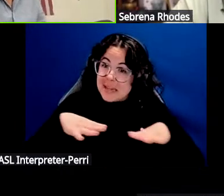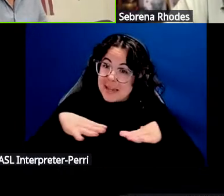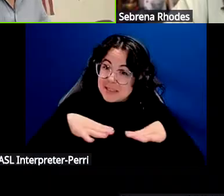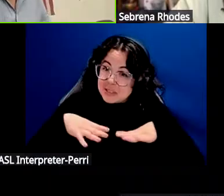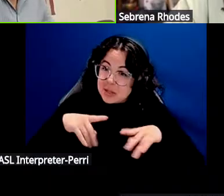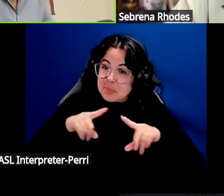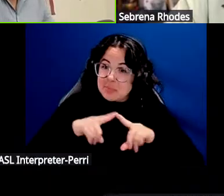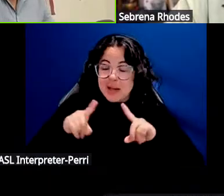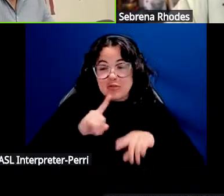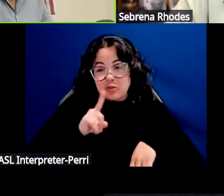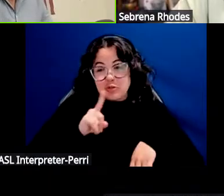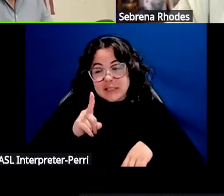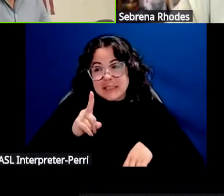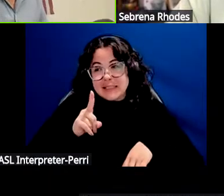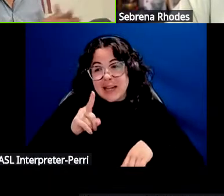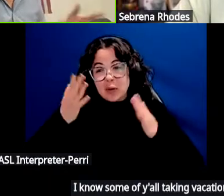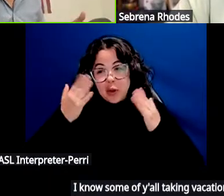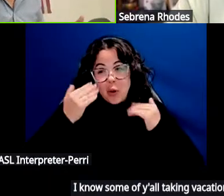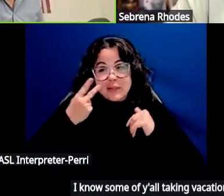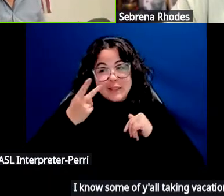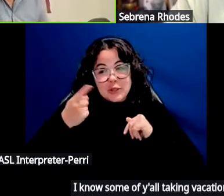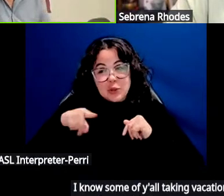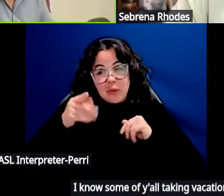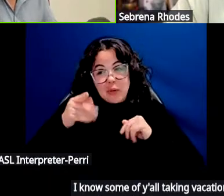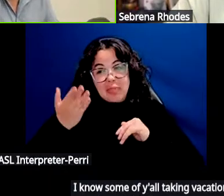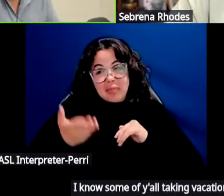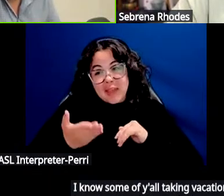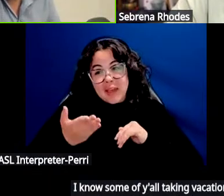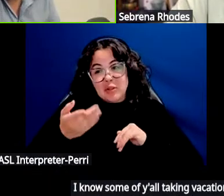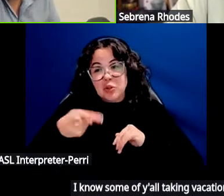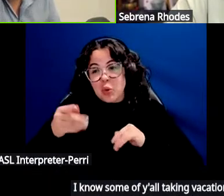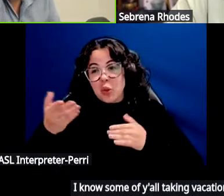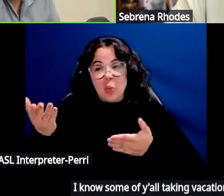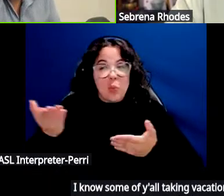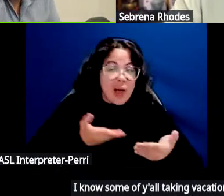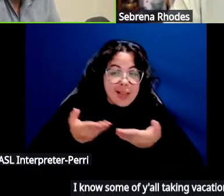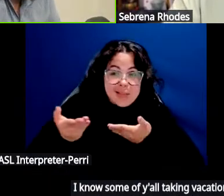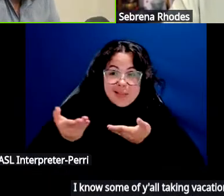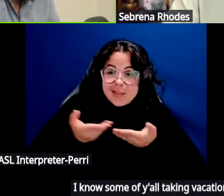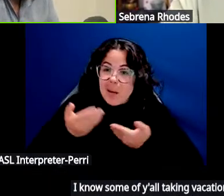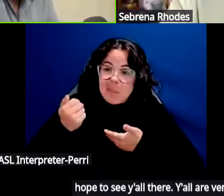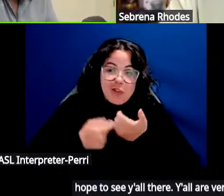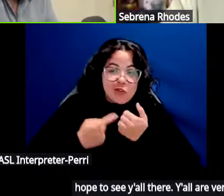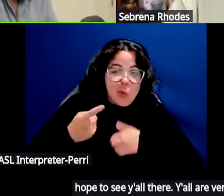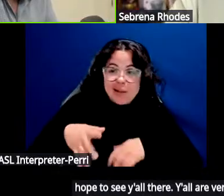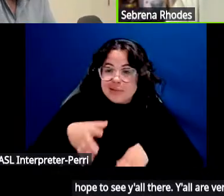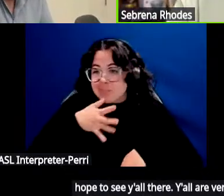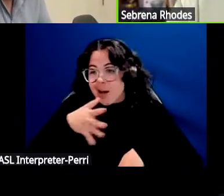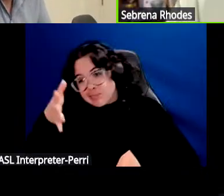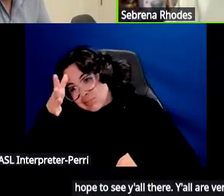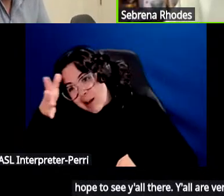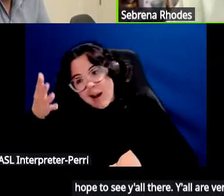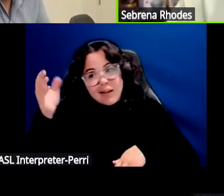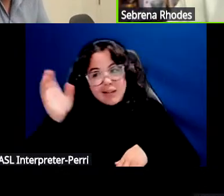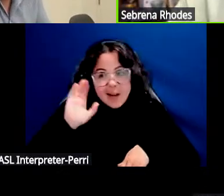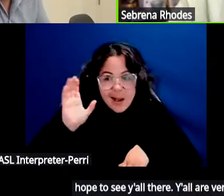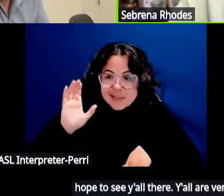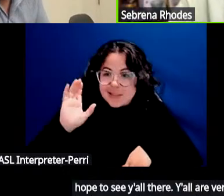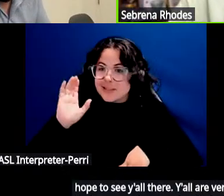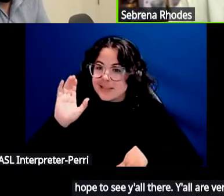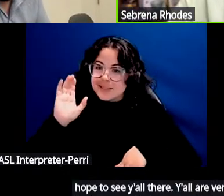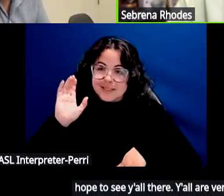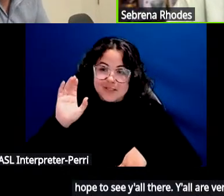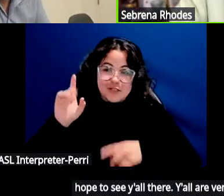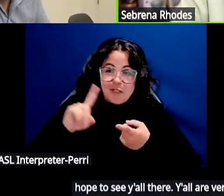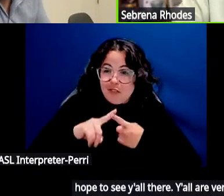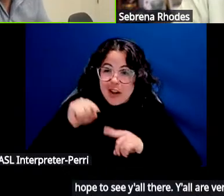but I really do hope to see y'all there. Y'all are very welcome, including all your residents, their mamas, their cousins, their daddies, and those folks in Tennessee that you'll